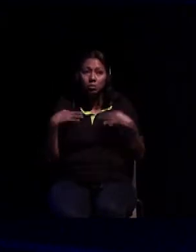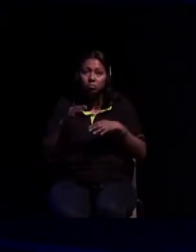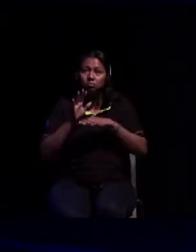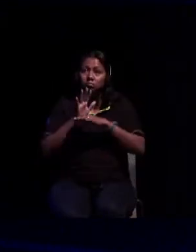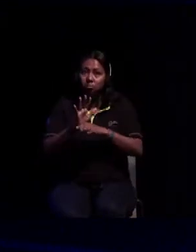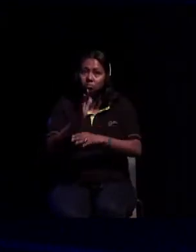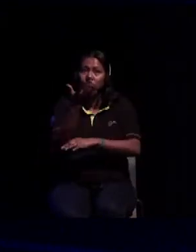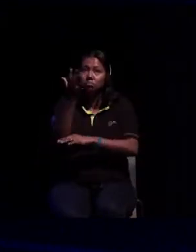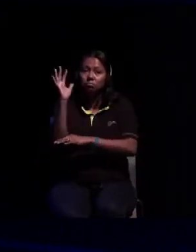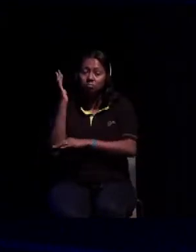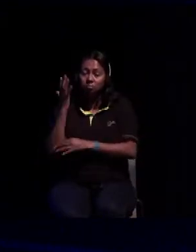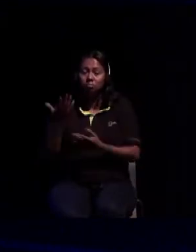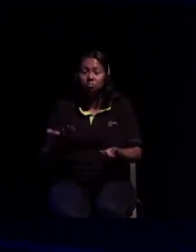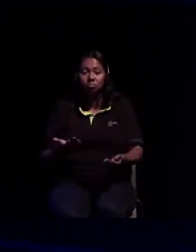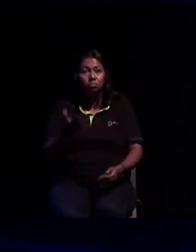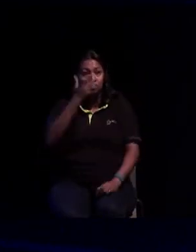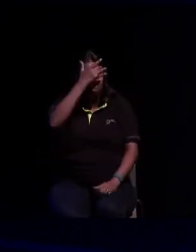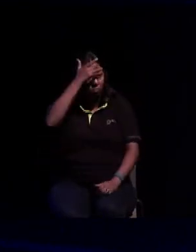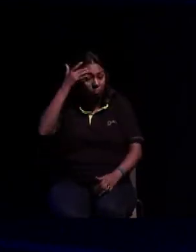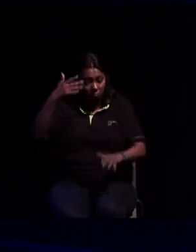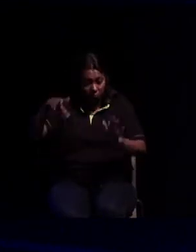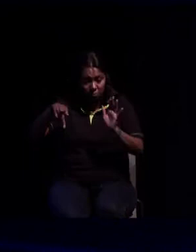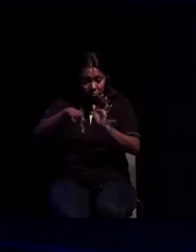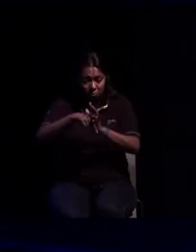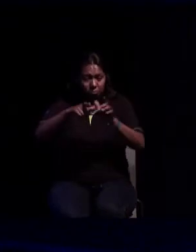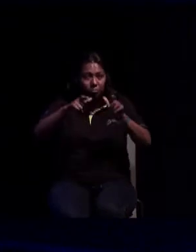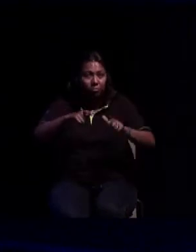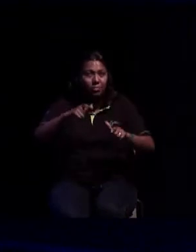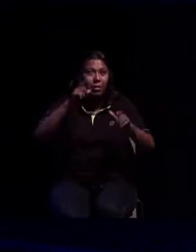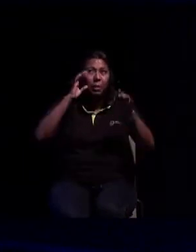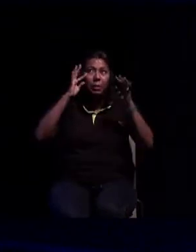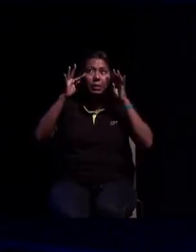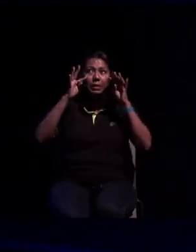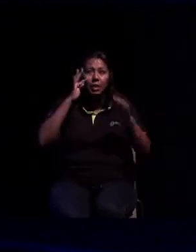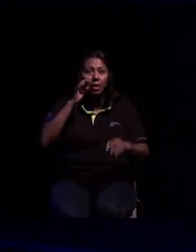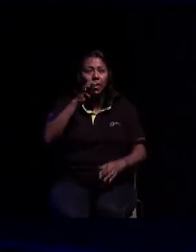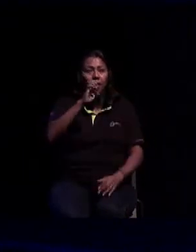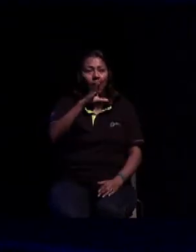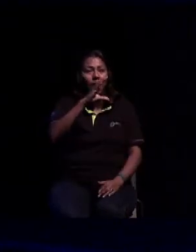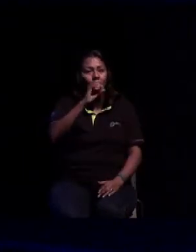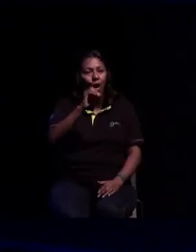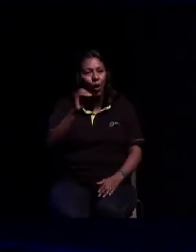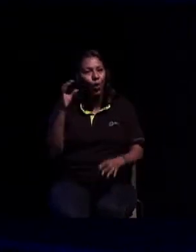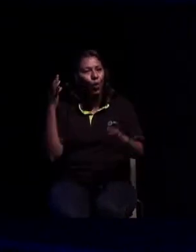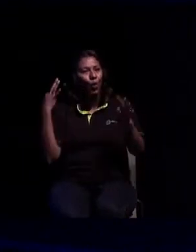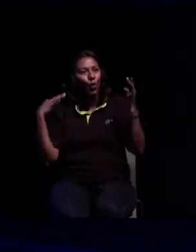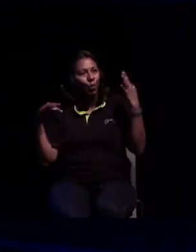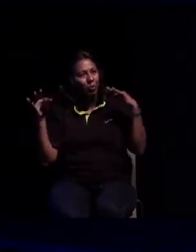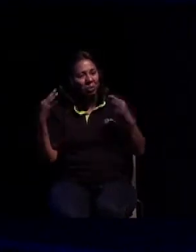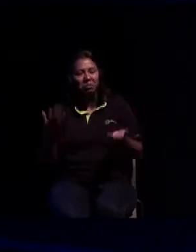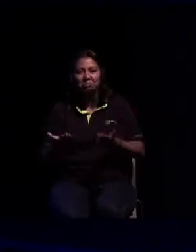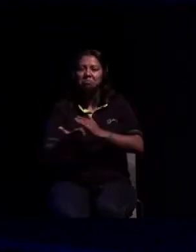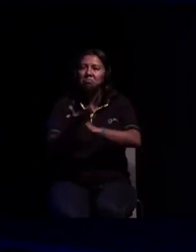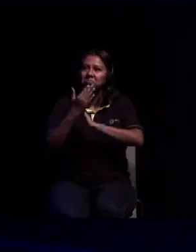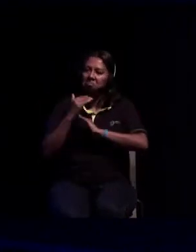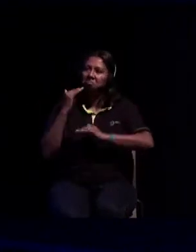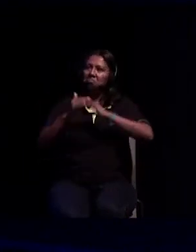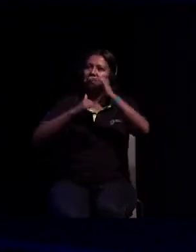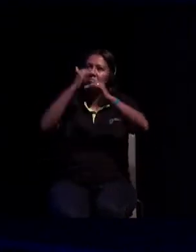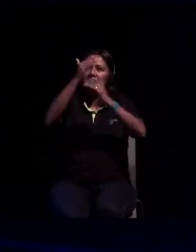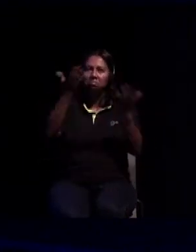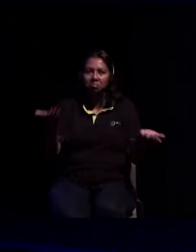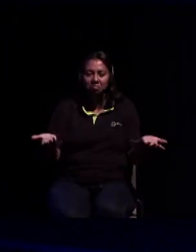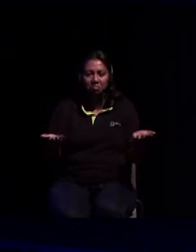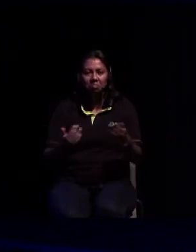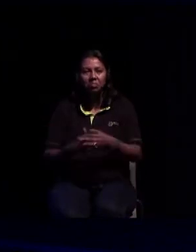many of them were quite forward-thinking about ecotourism advancing their futures. And they created a model called the Tourism